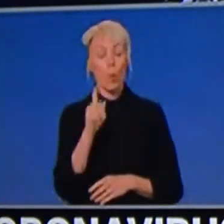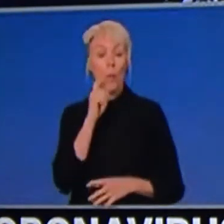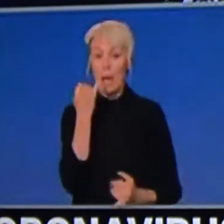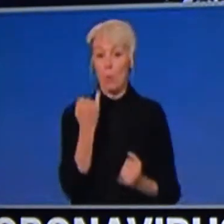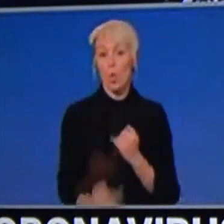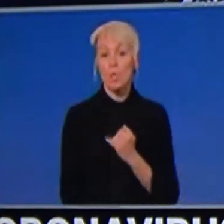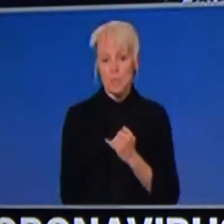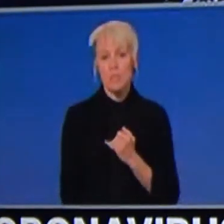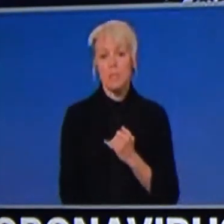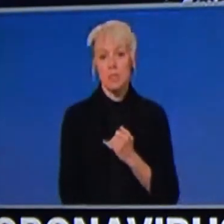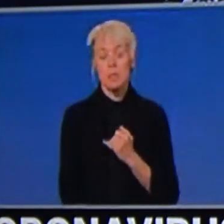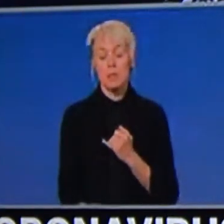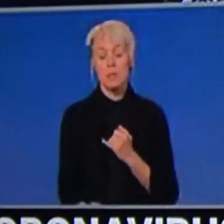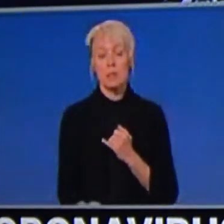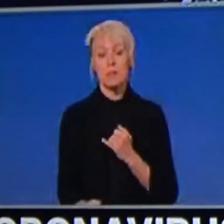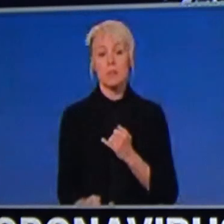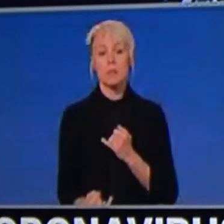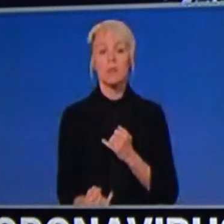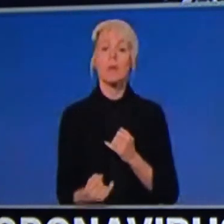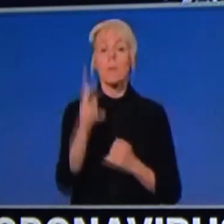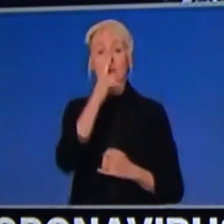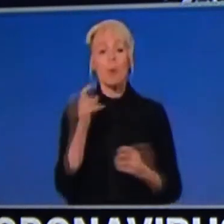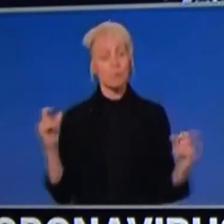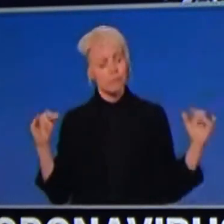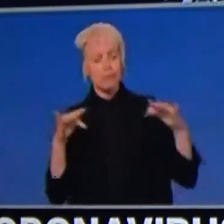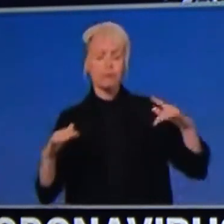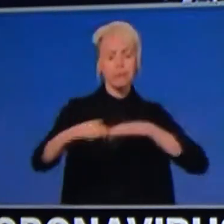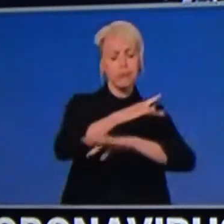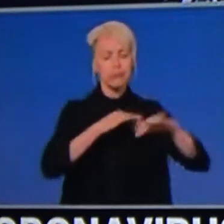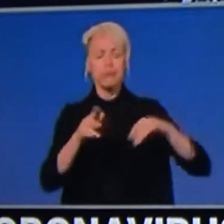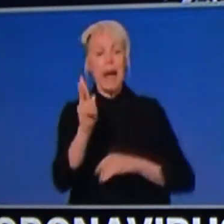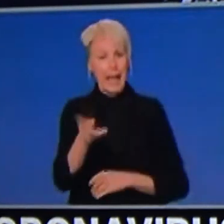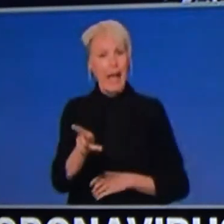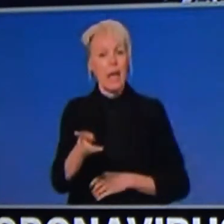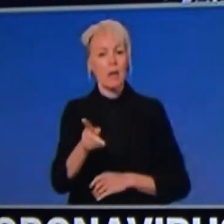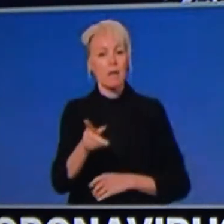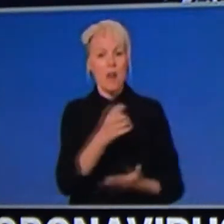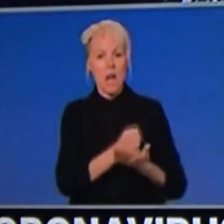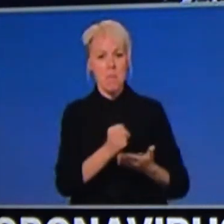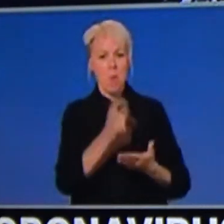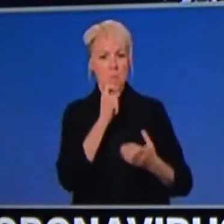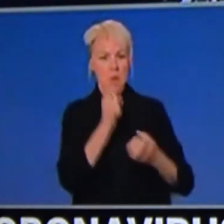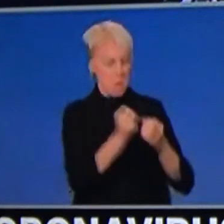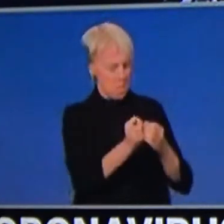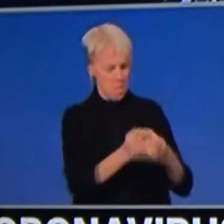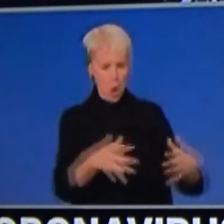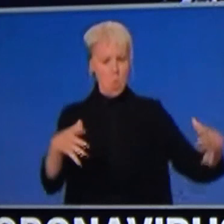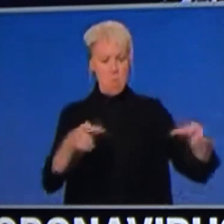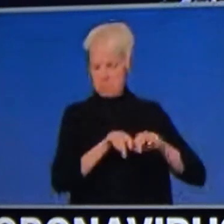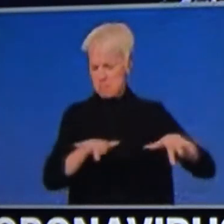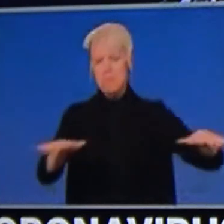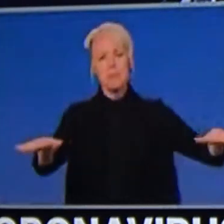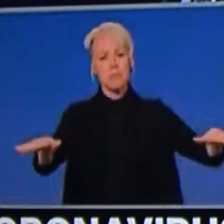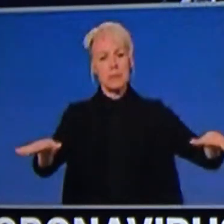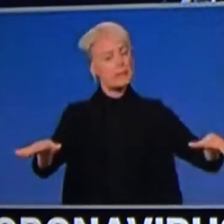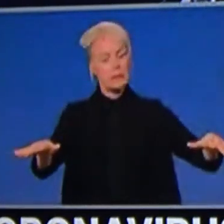more outbreaks of community transmission. Unless we are prepared as a nation to detect